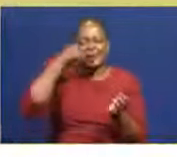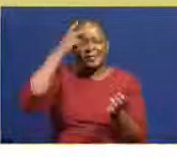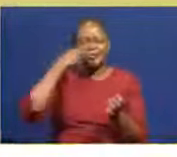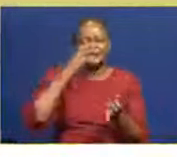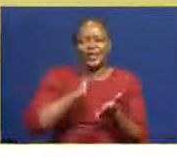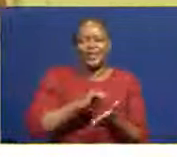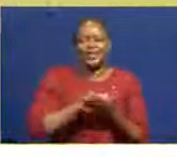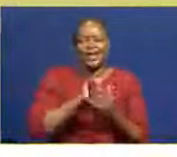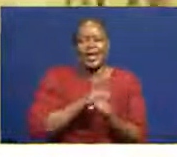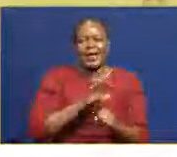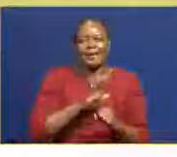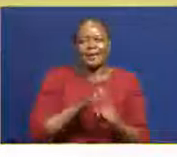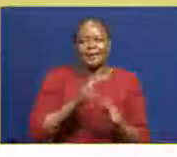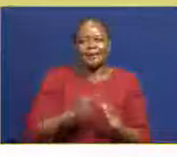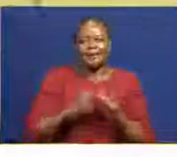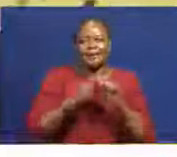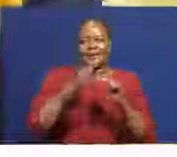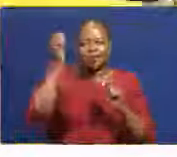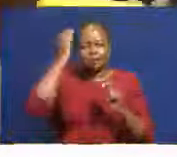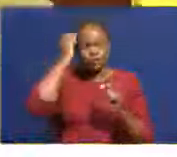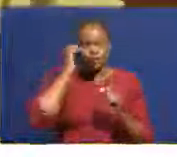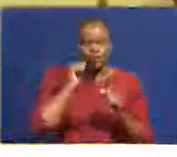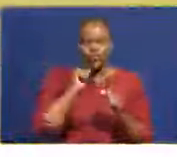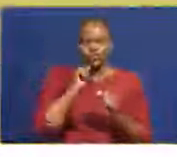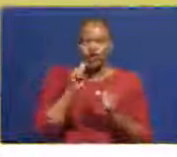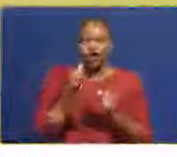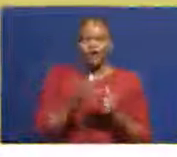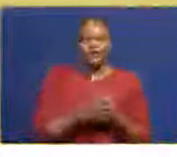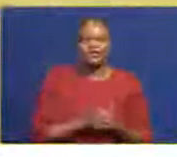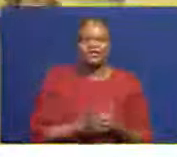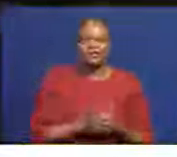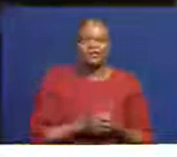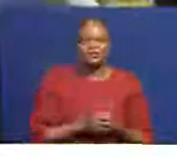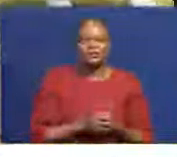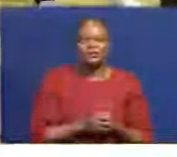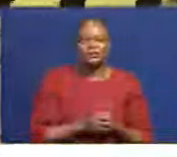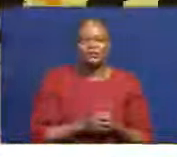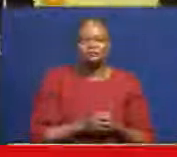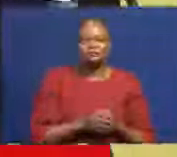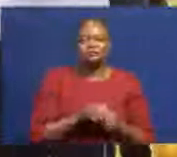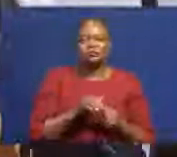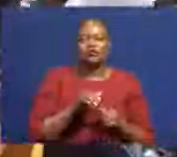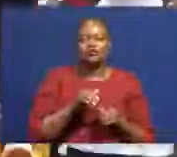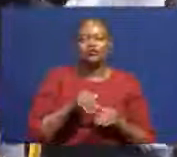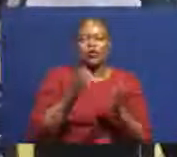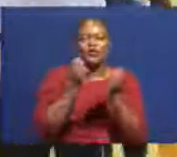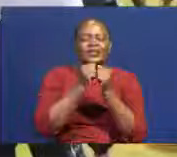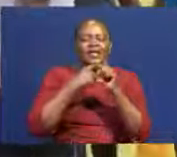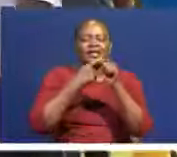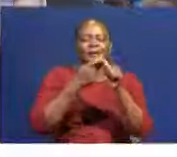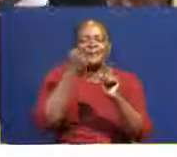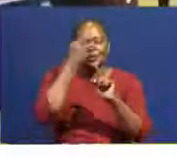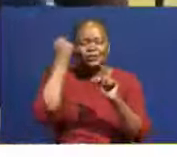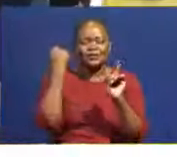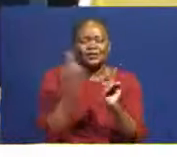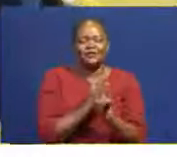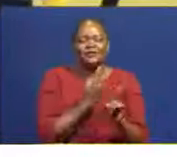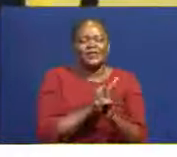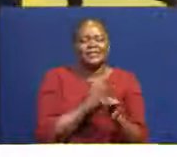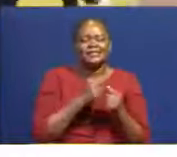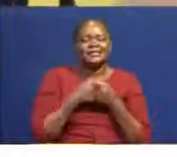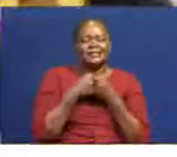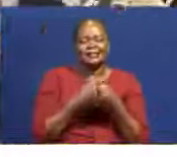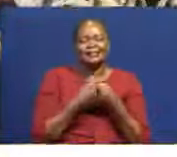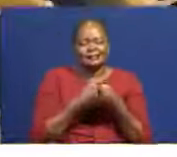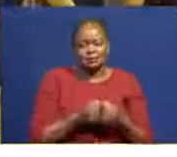that many talented students do not pursue their talents due to numerous challenges.